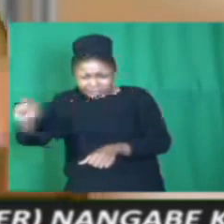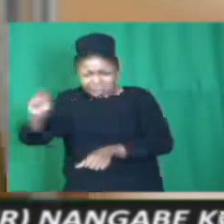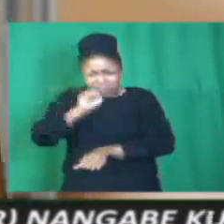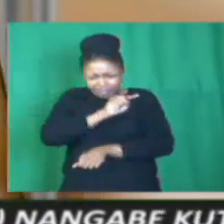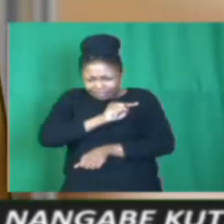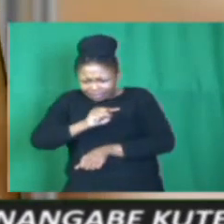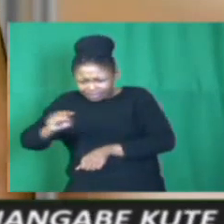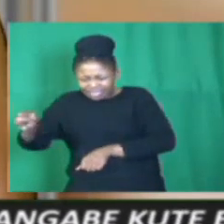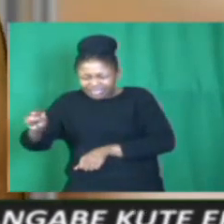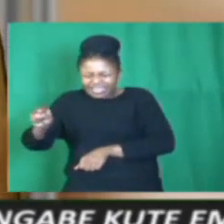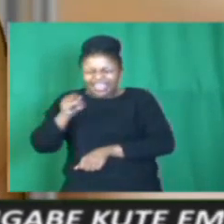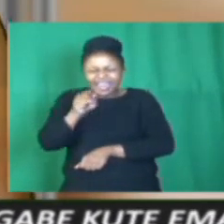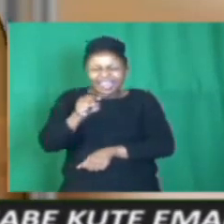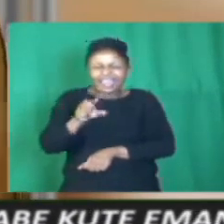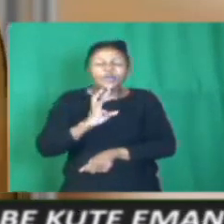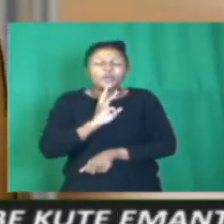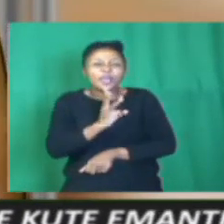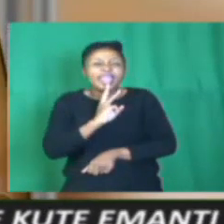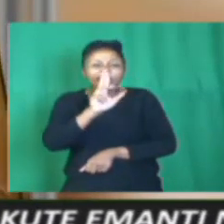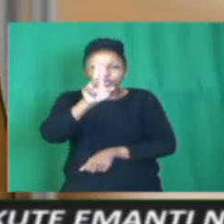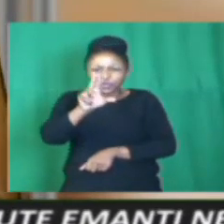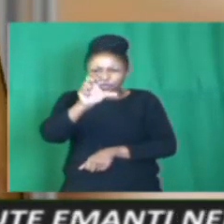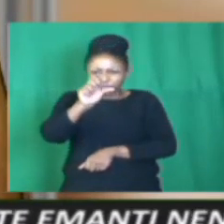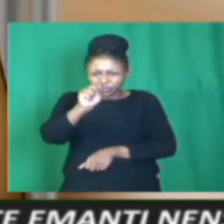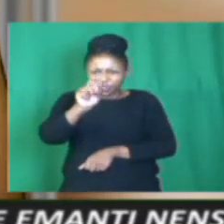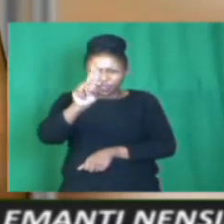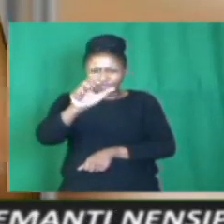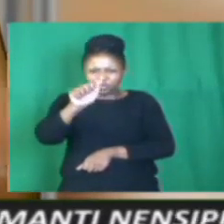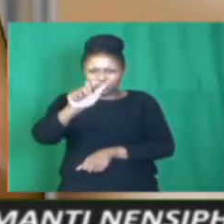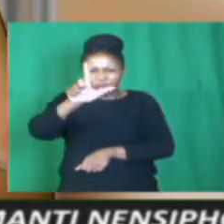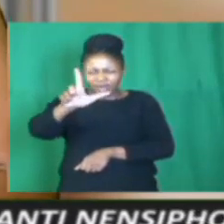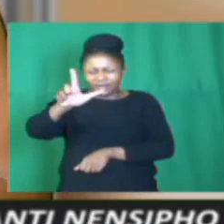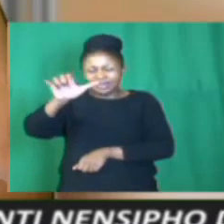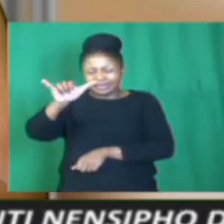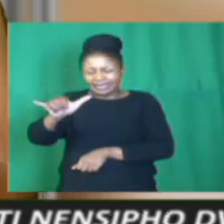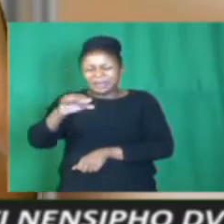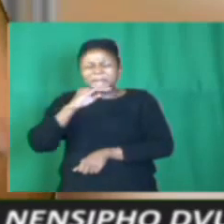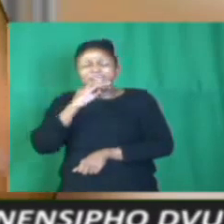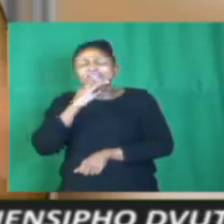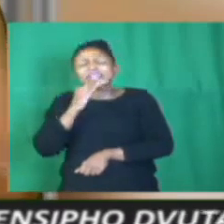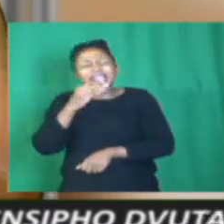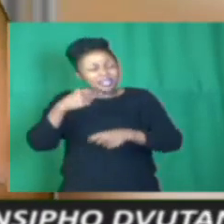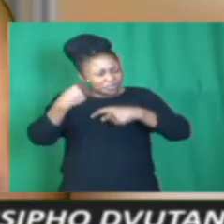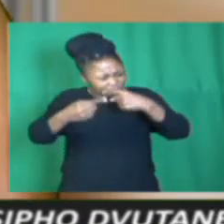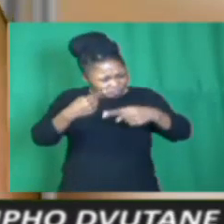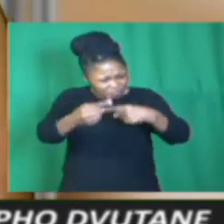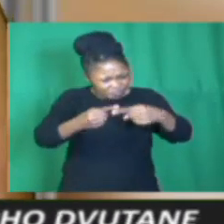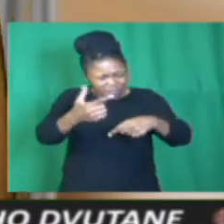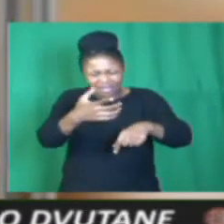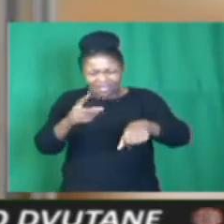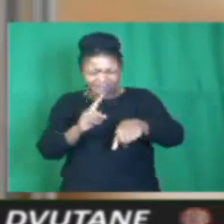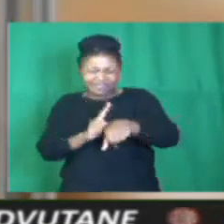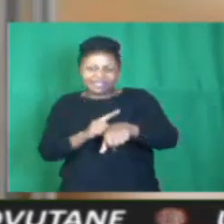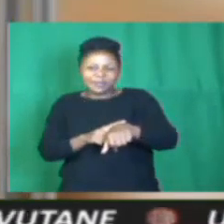all cases, but you find that in most cases that is what will normally happen, except for the